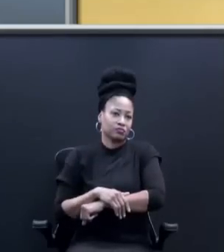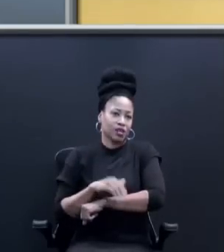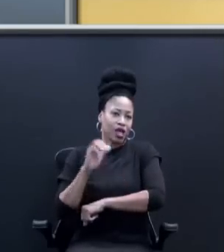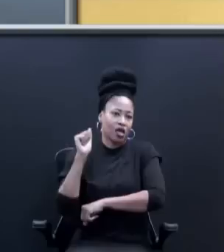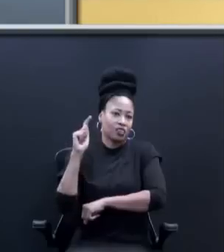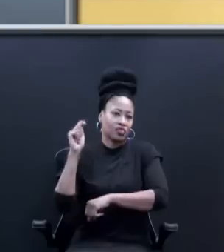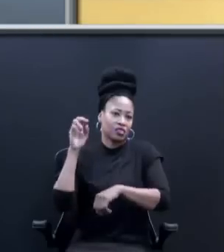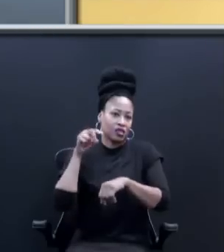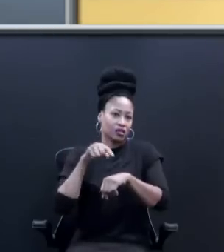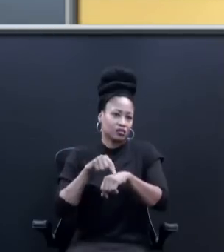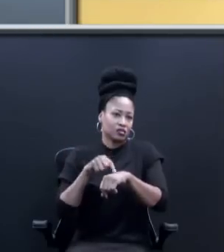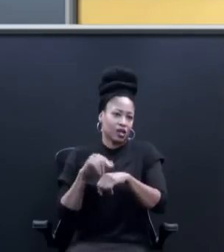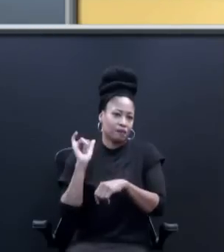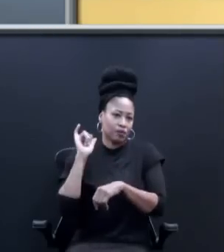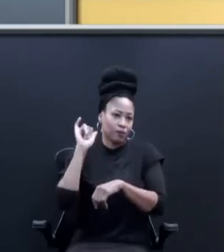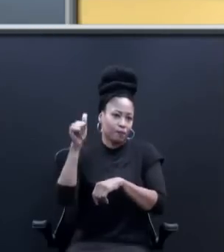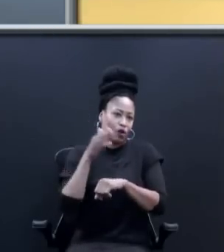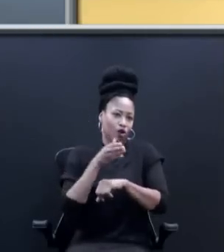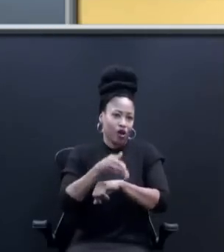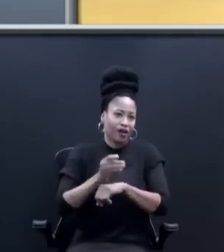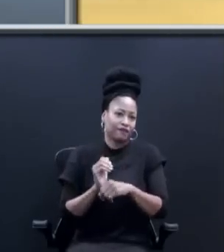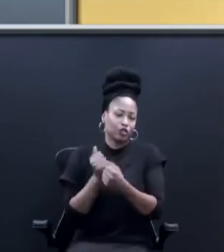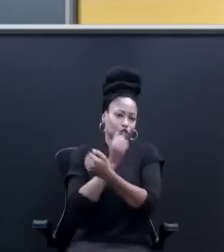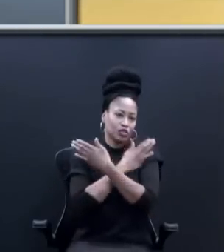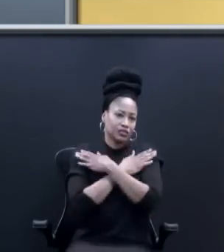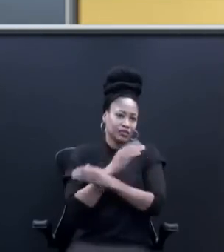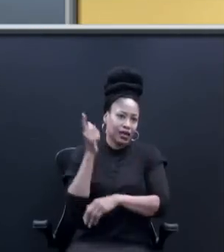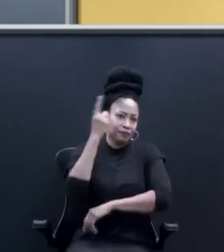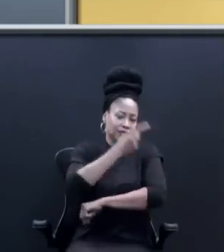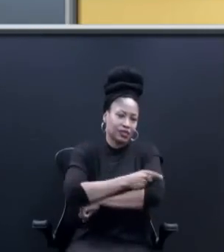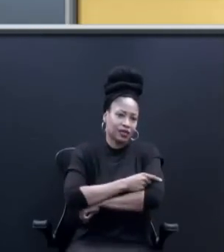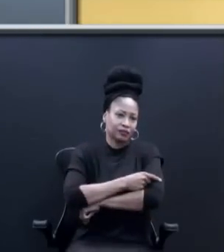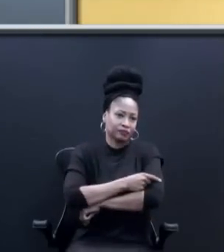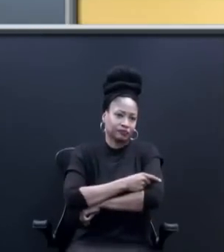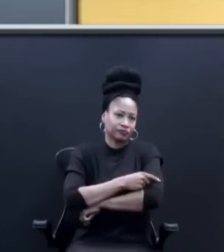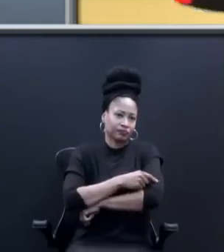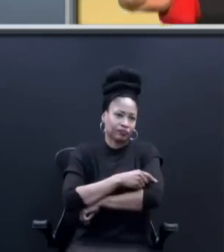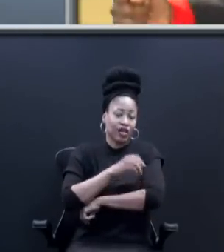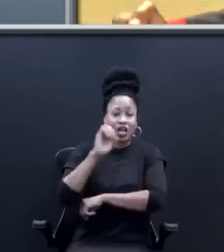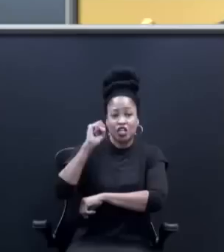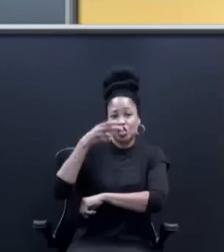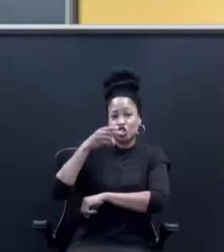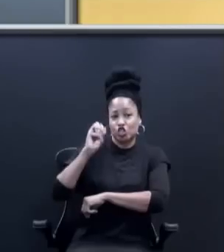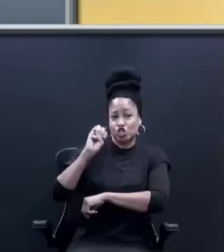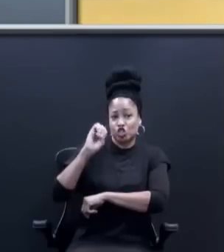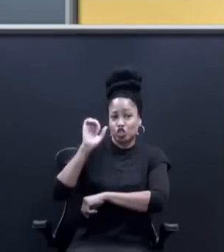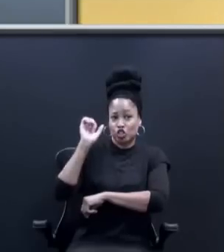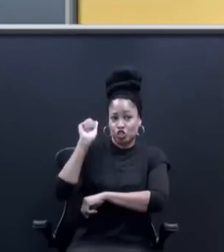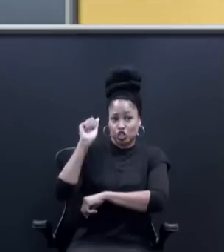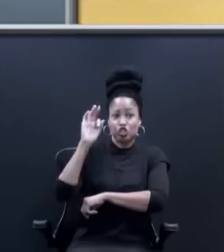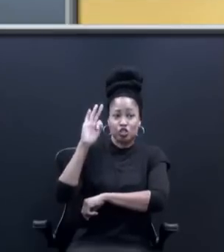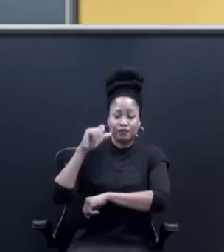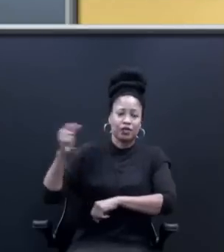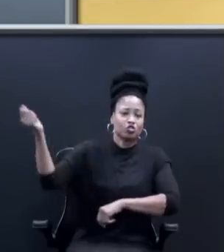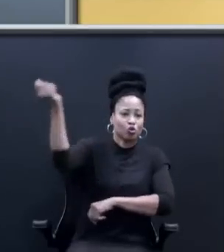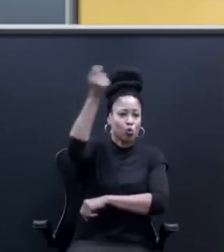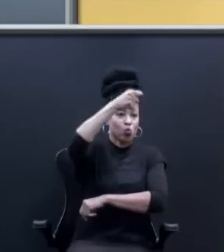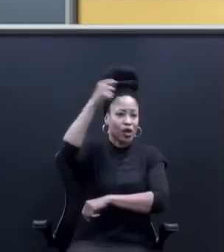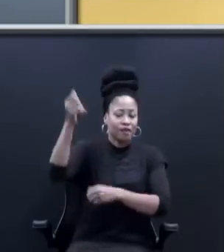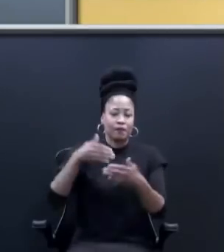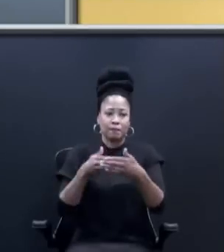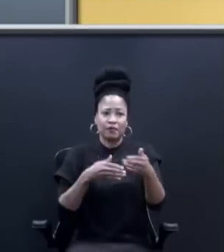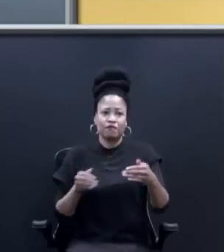tomorrow after the Sabbath day, he's going to wave the whole creation before the Father, and the Father's going to accept